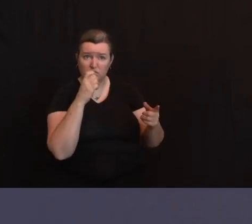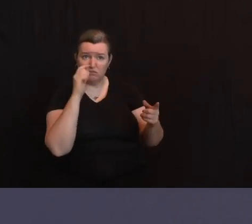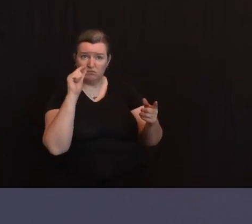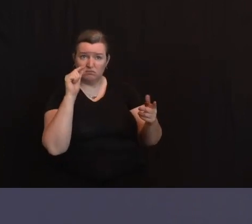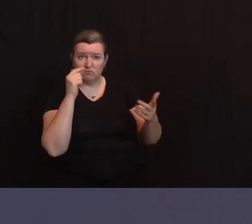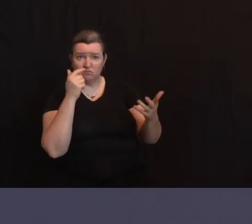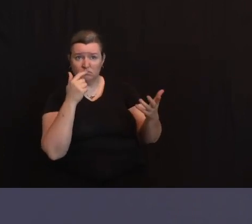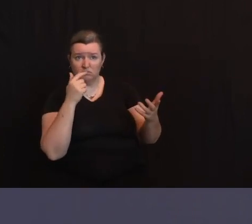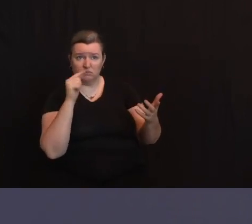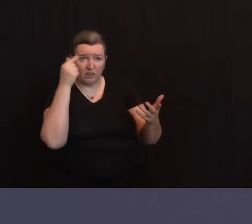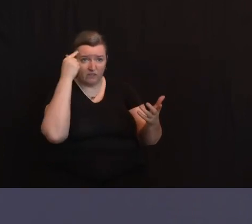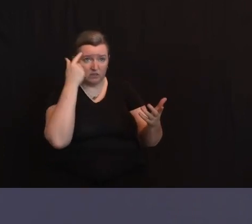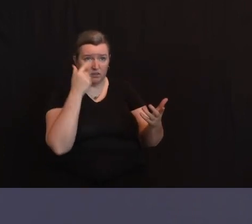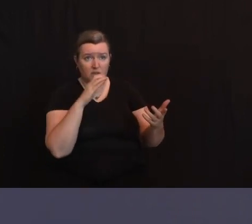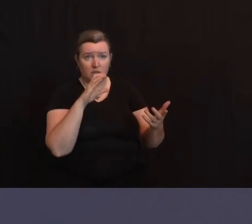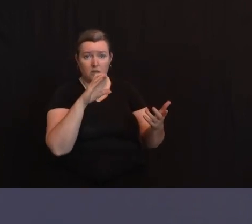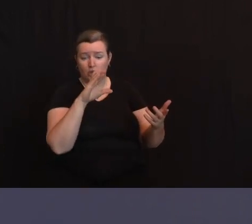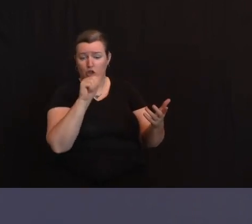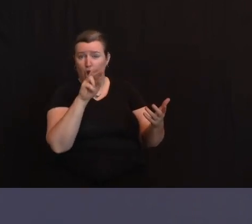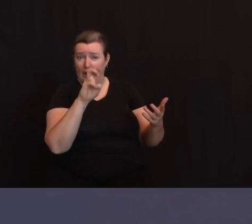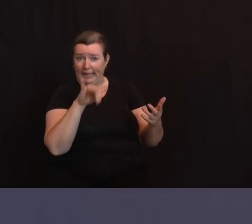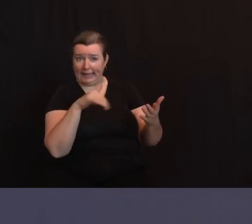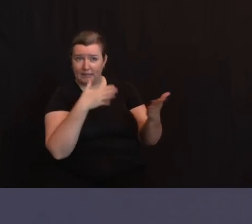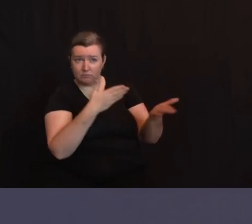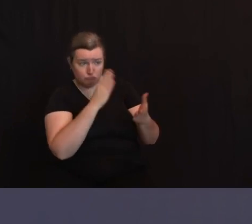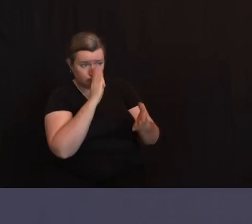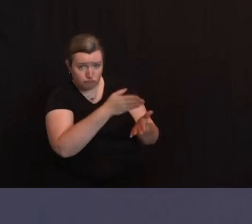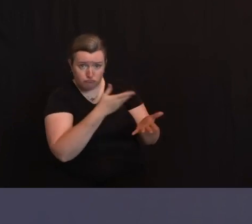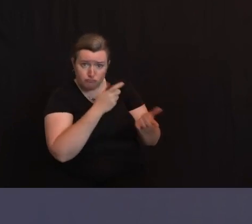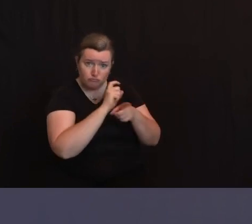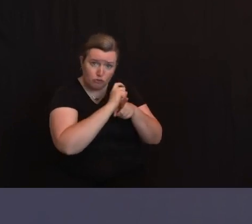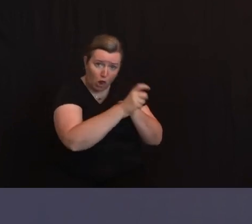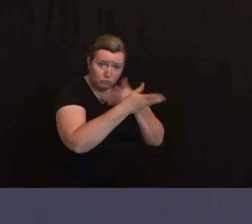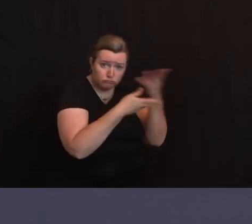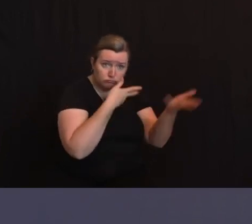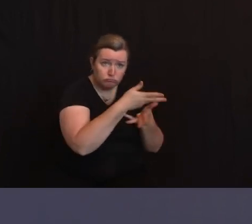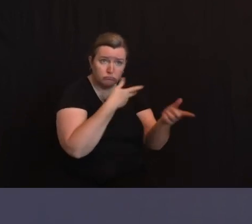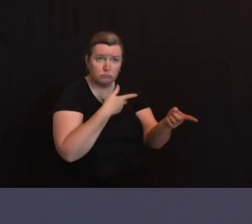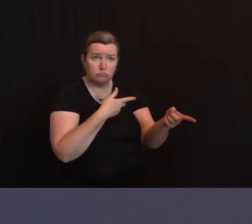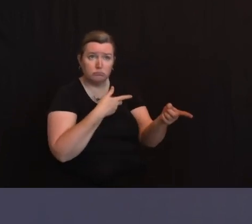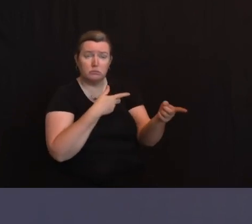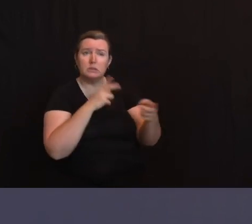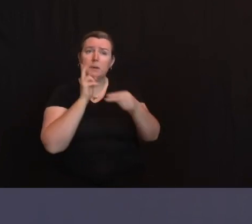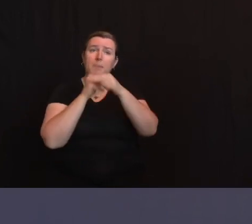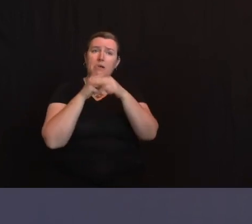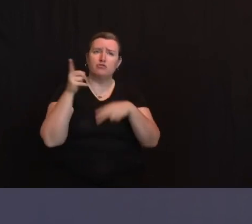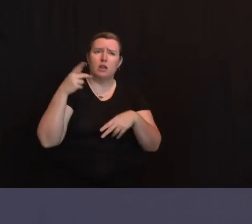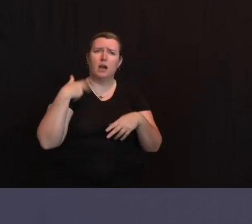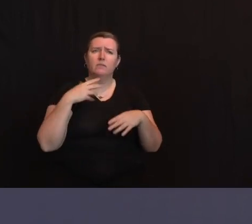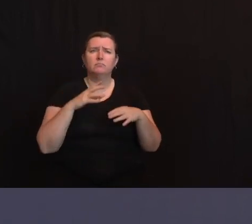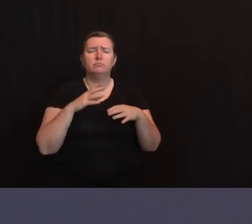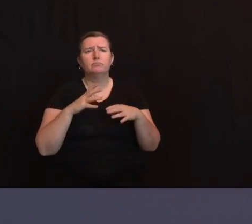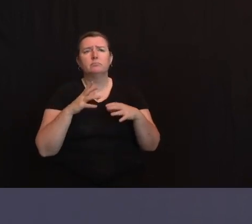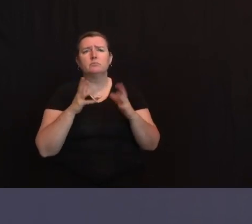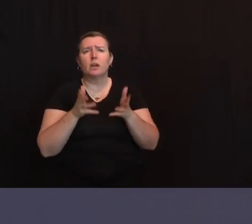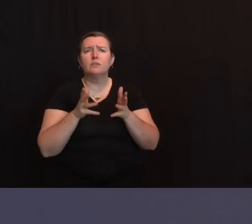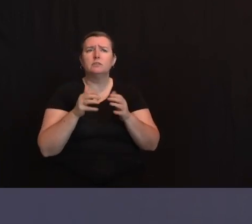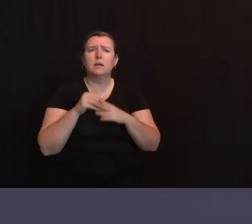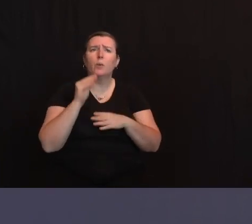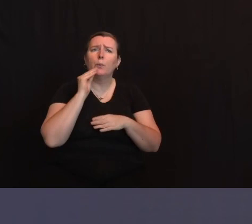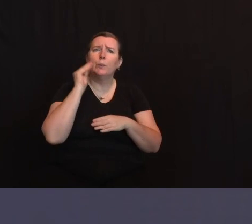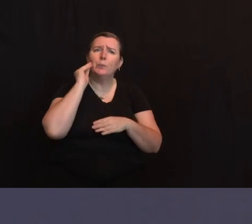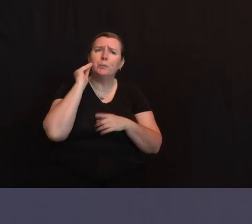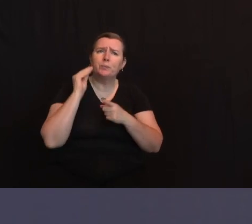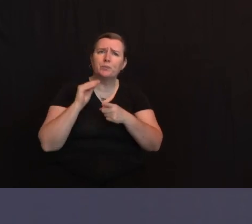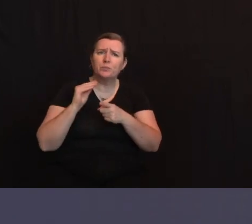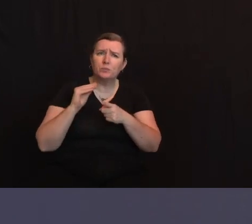directly? And what's your reaction to that? You mentioned earlier a conversation in your household. Are you quarantining one of your children,